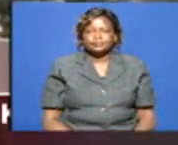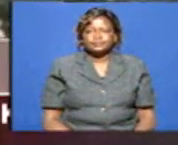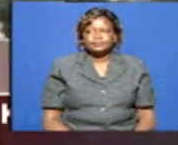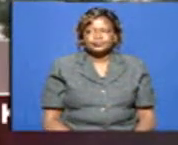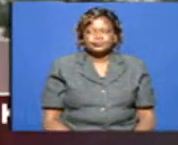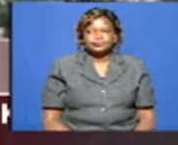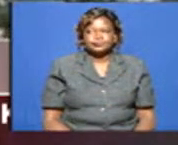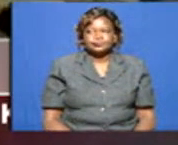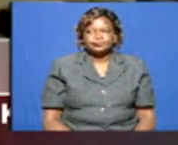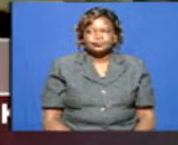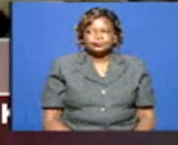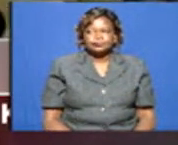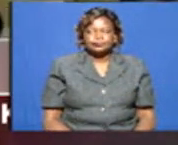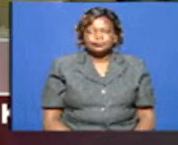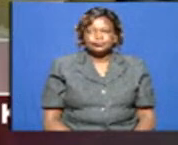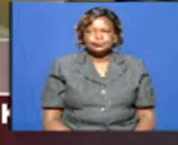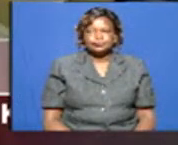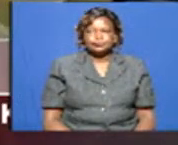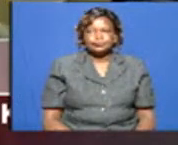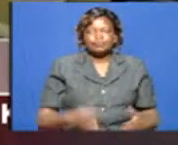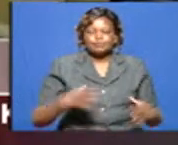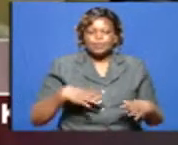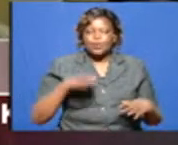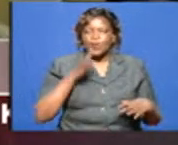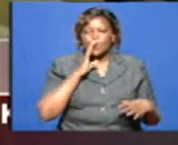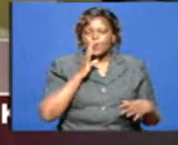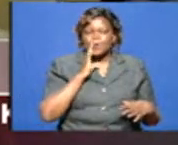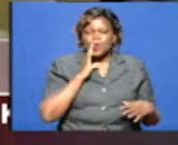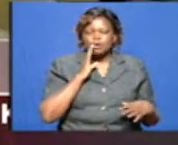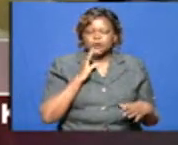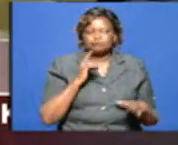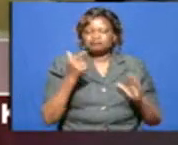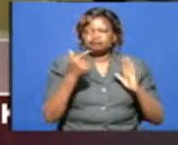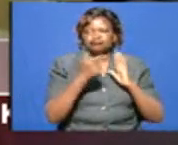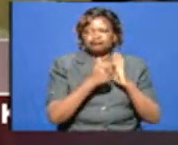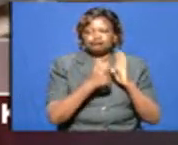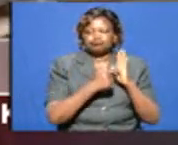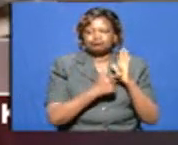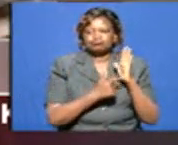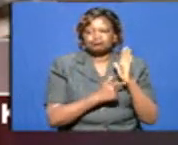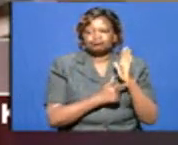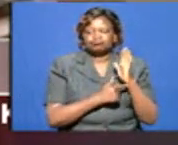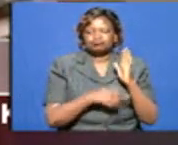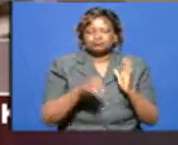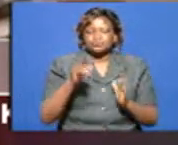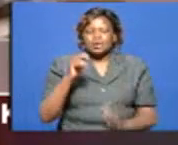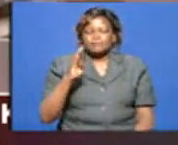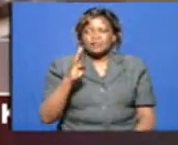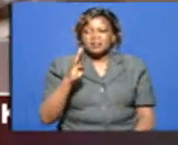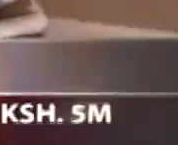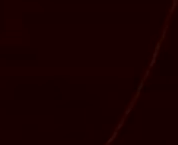And relief for borrowers, no more listing for those owing under 5 million shillings.